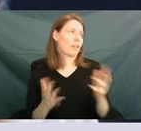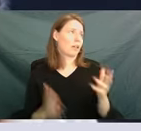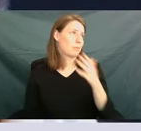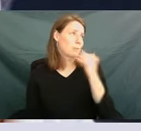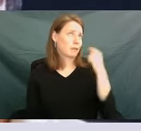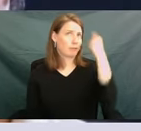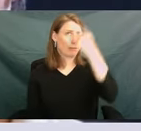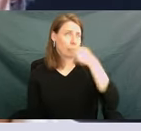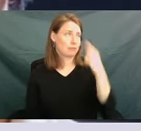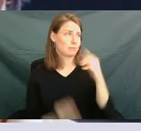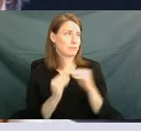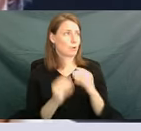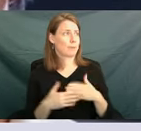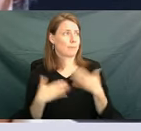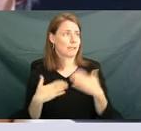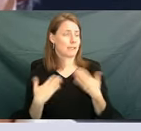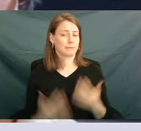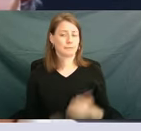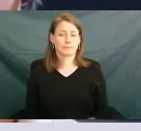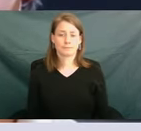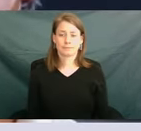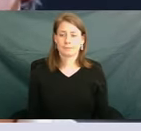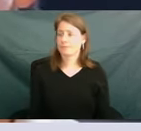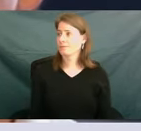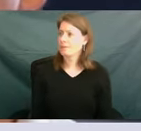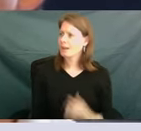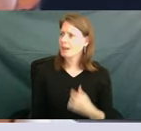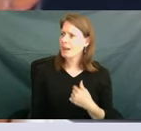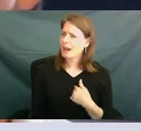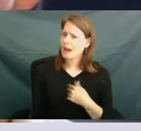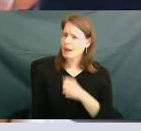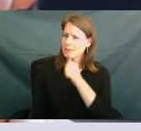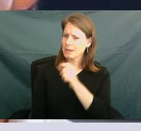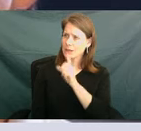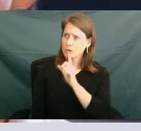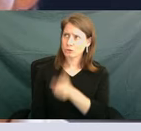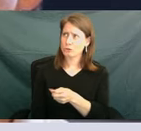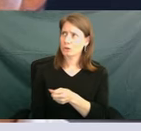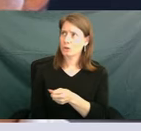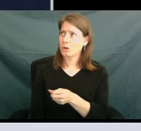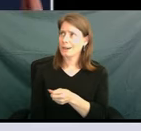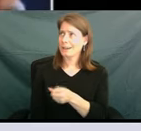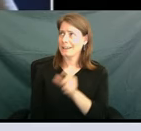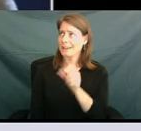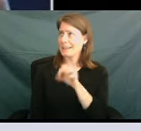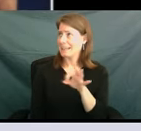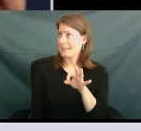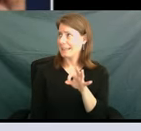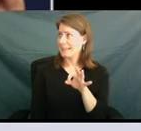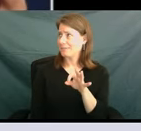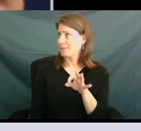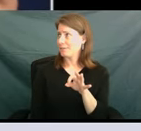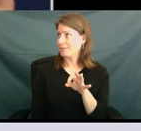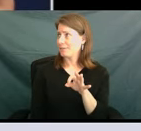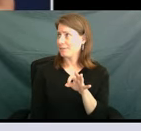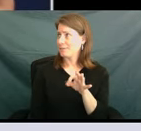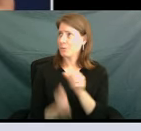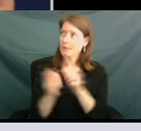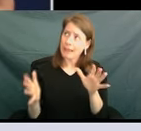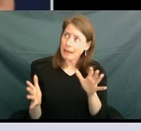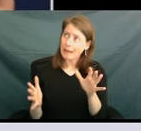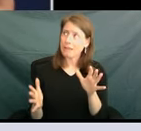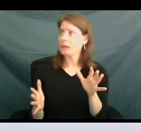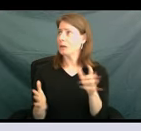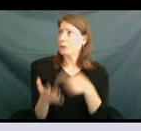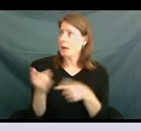think I'm not really sure what might happen. Anything might happen, really. Focus.